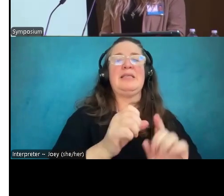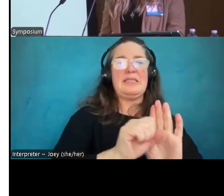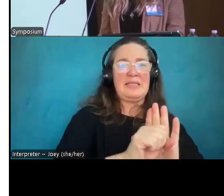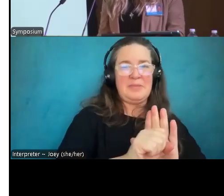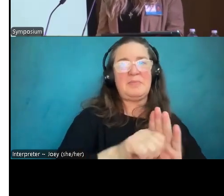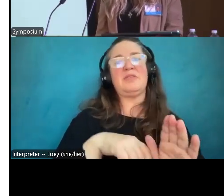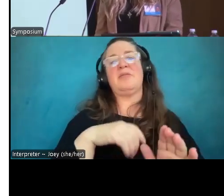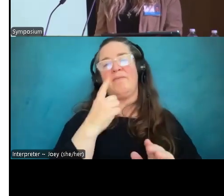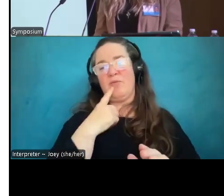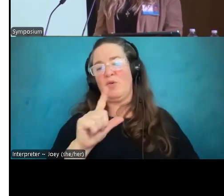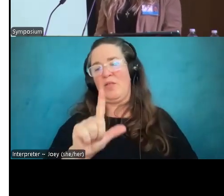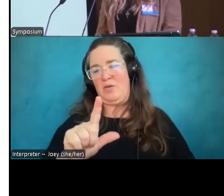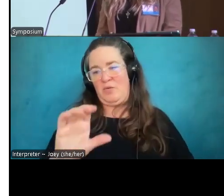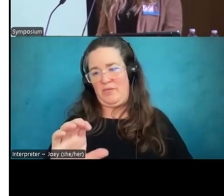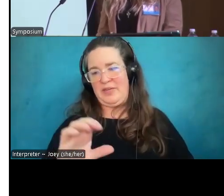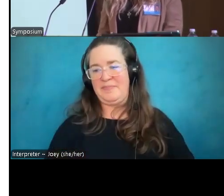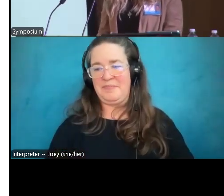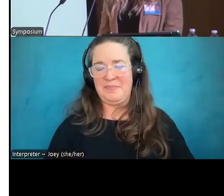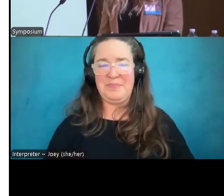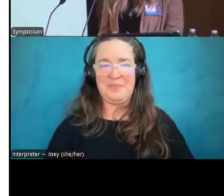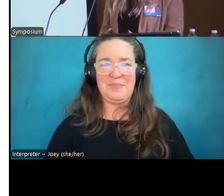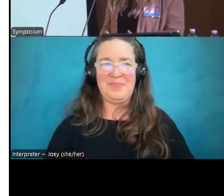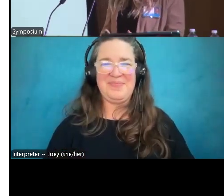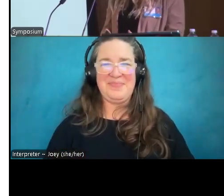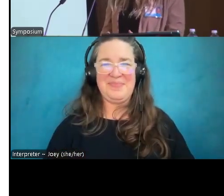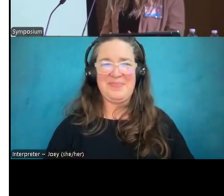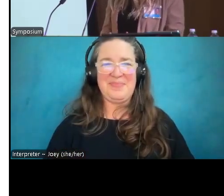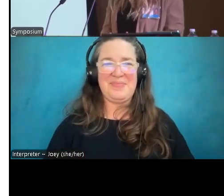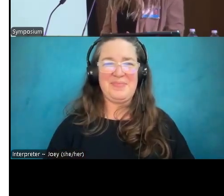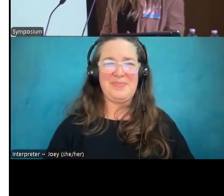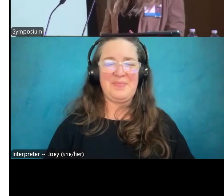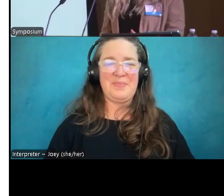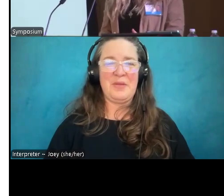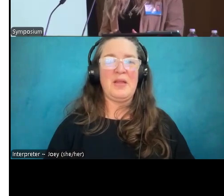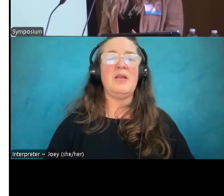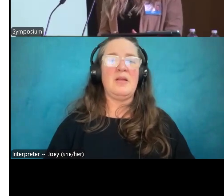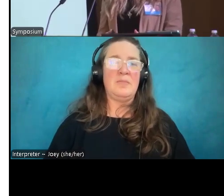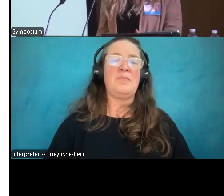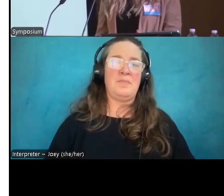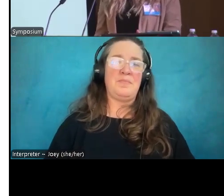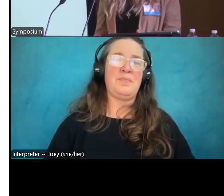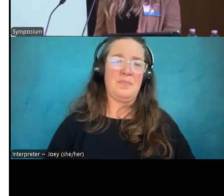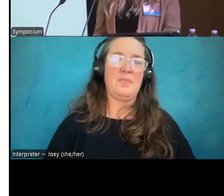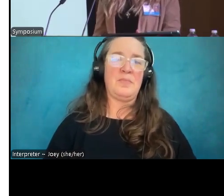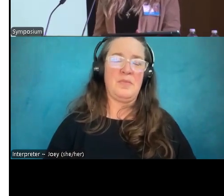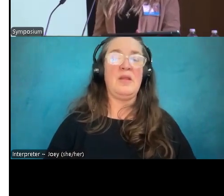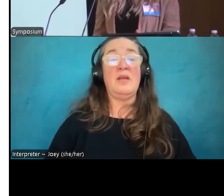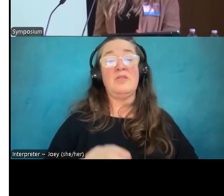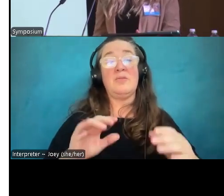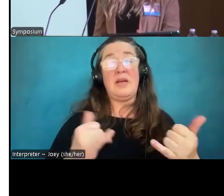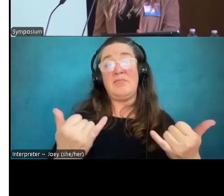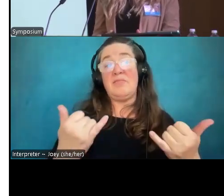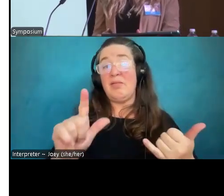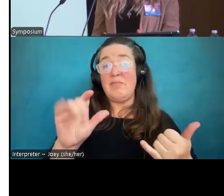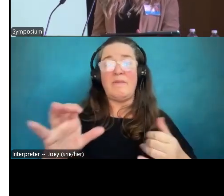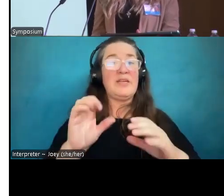triggers symptoms like fatigue and low mood, which then gets in the way of your ability to do the things that are important to